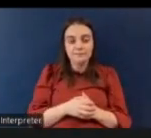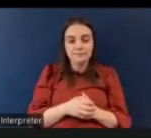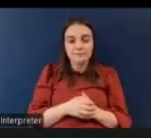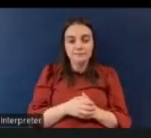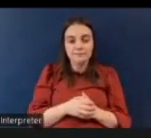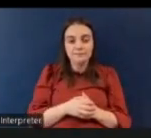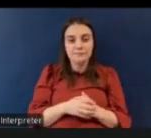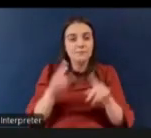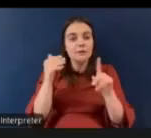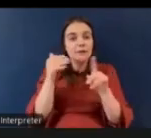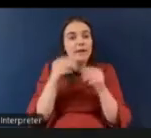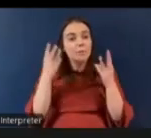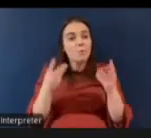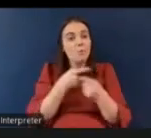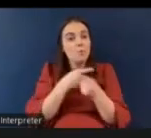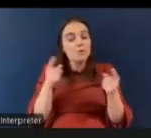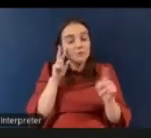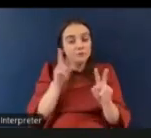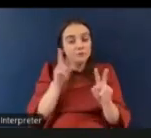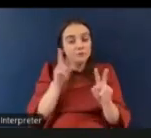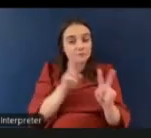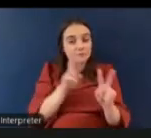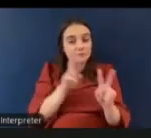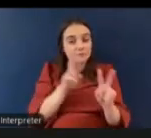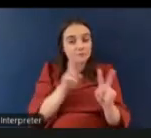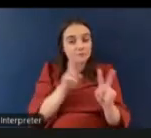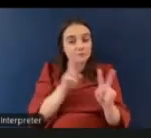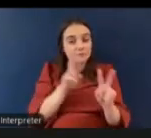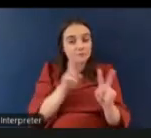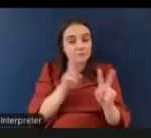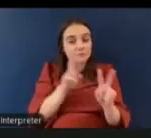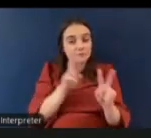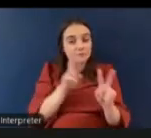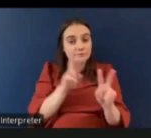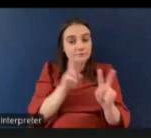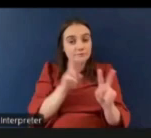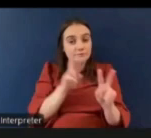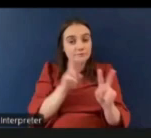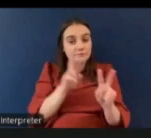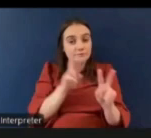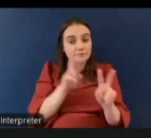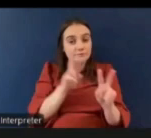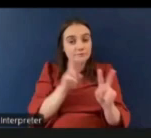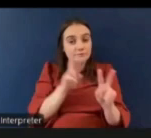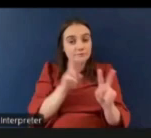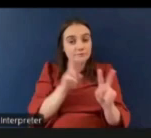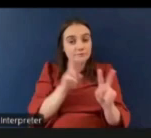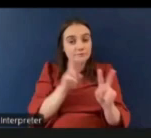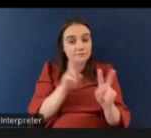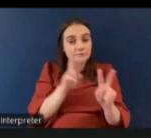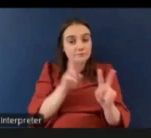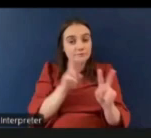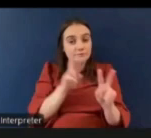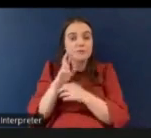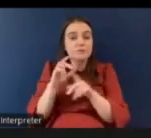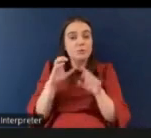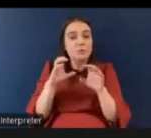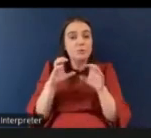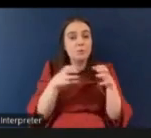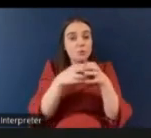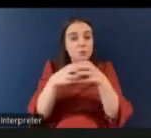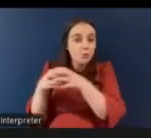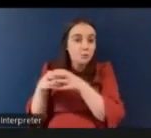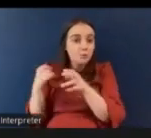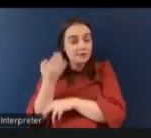or groups in Ireland who might be already suffering from marginalisation or who